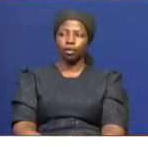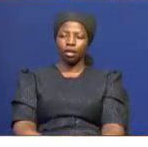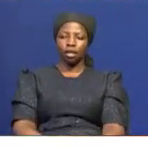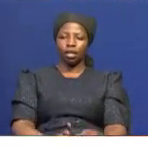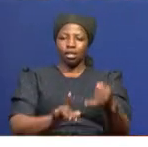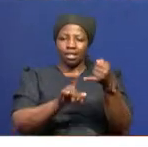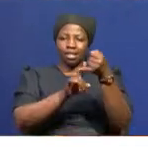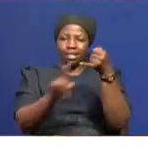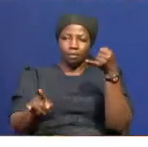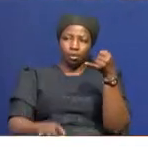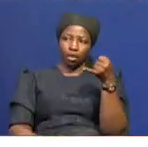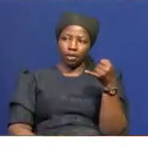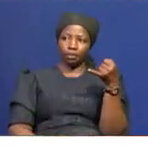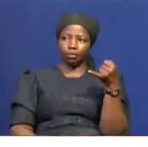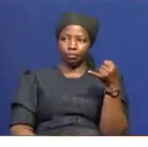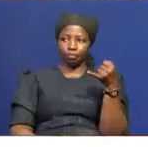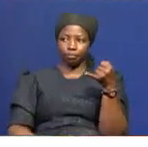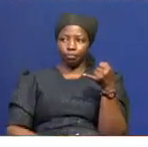First,